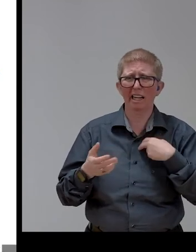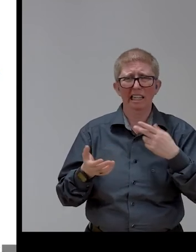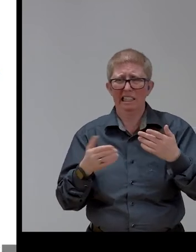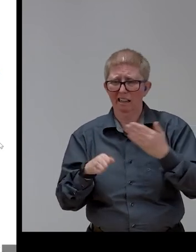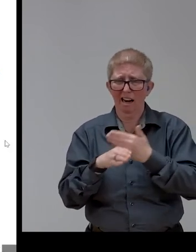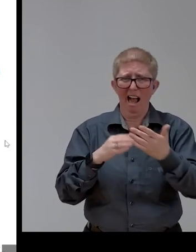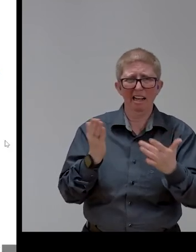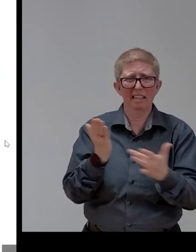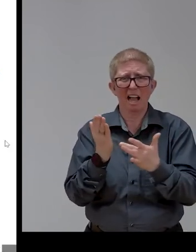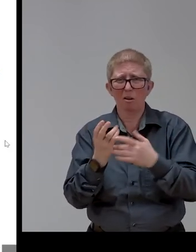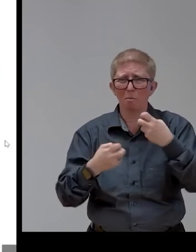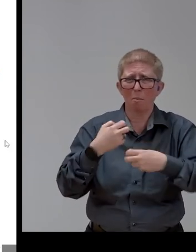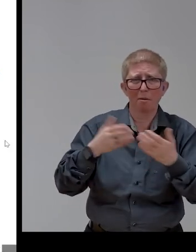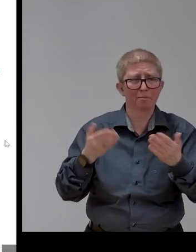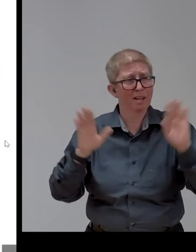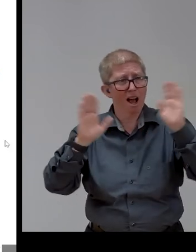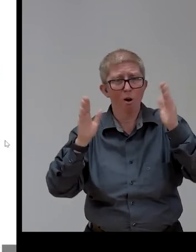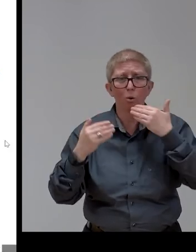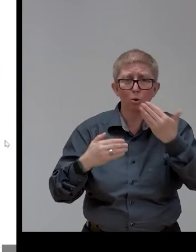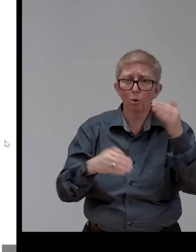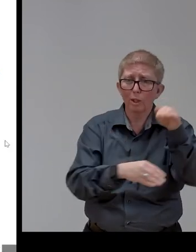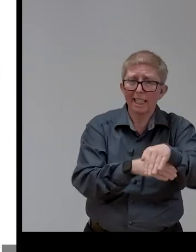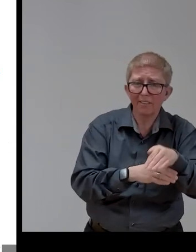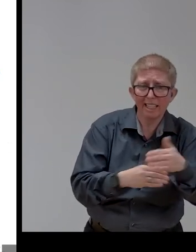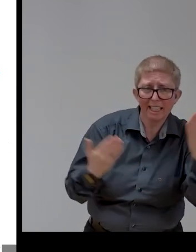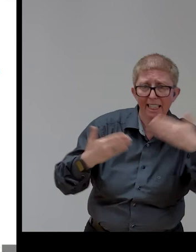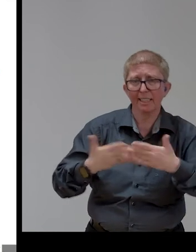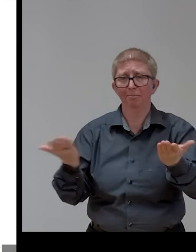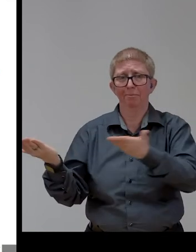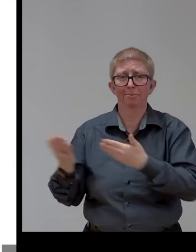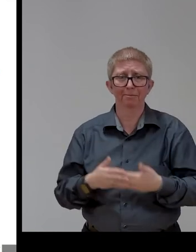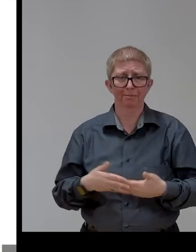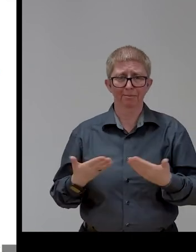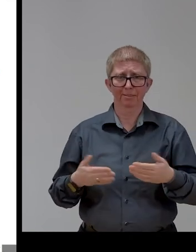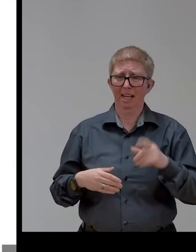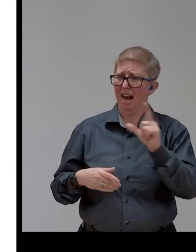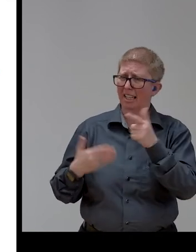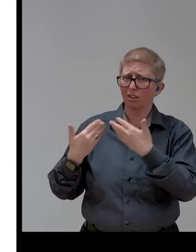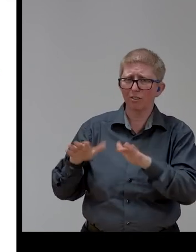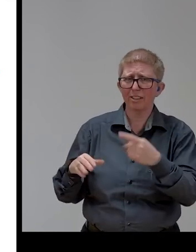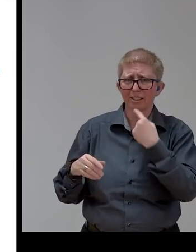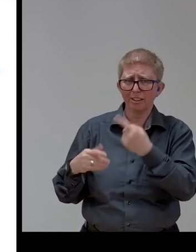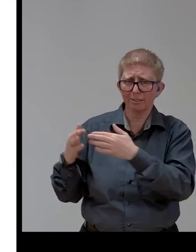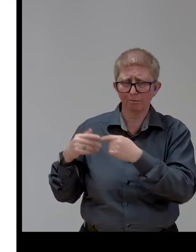everybody. Something has already been said by Letizia. We are part of the Disability Thematic